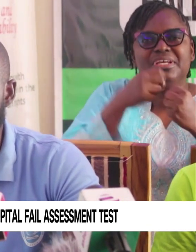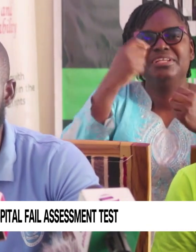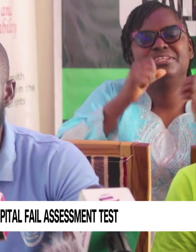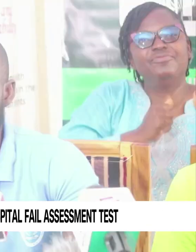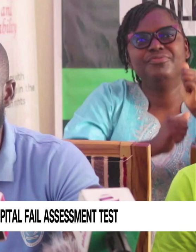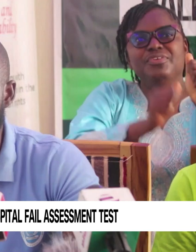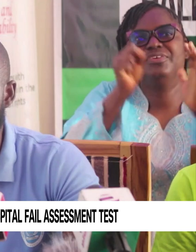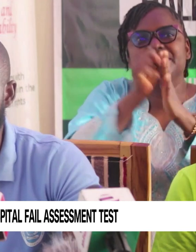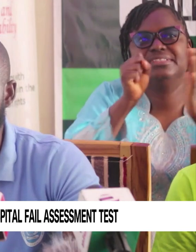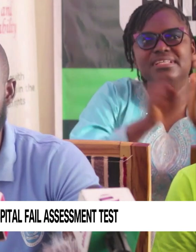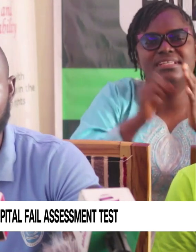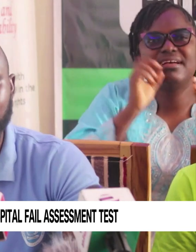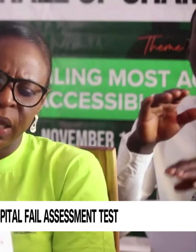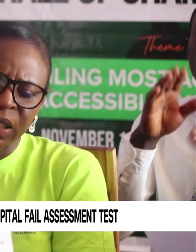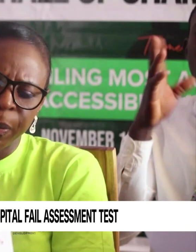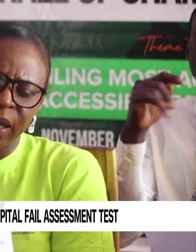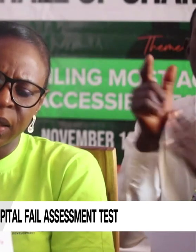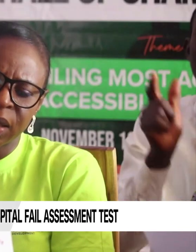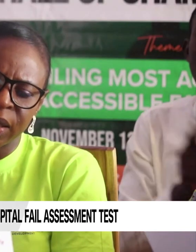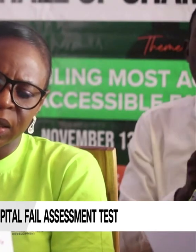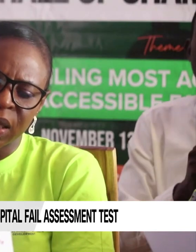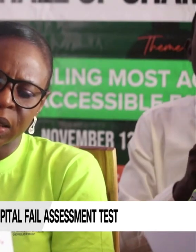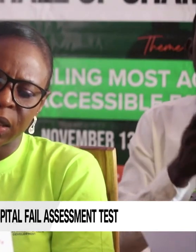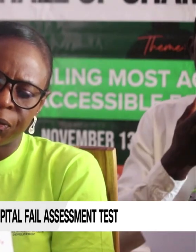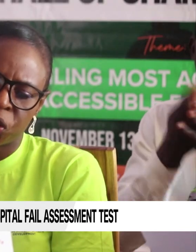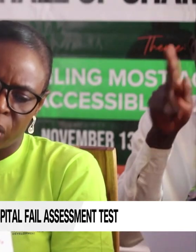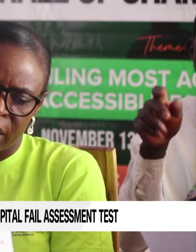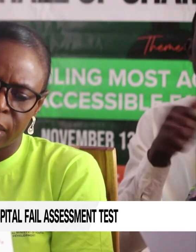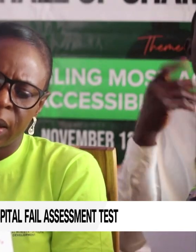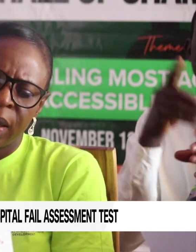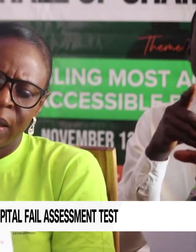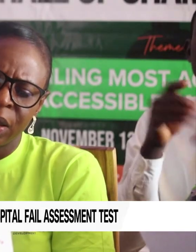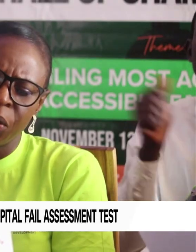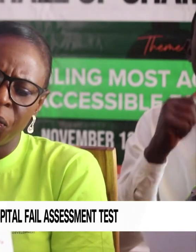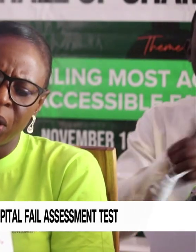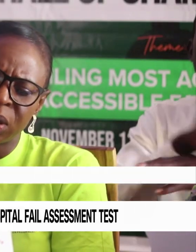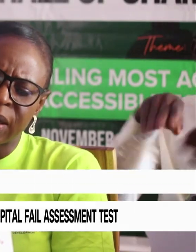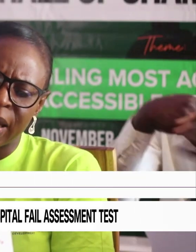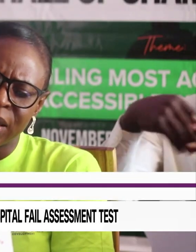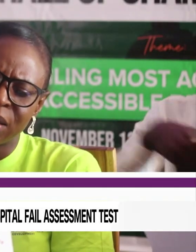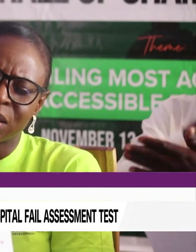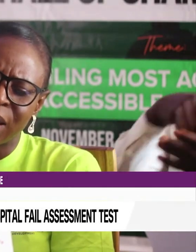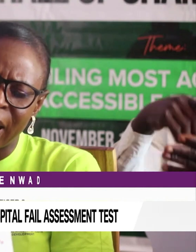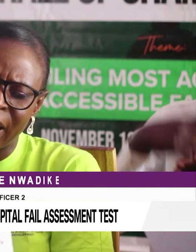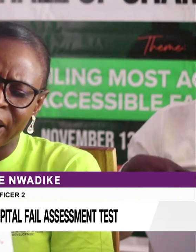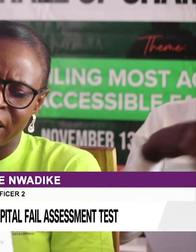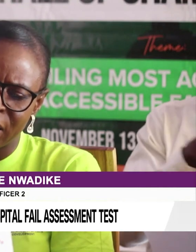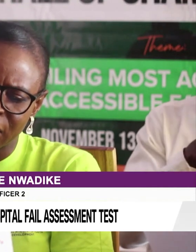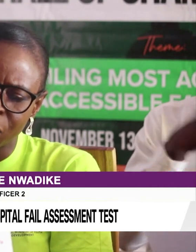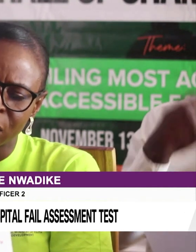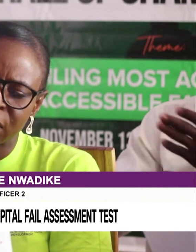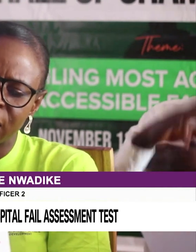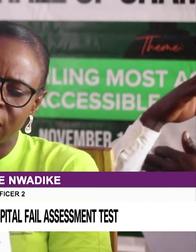Abuja have not. Despite this legislative try, the real challenges lie